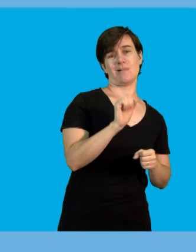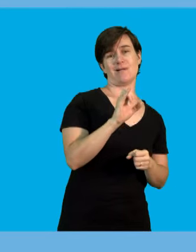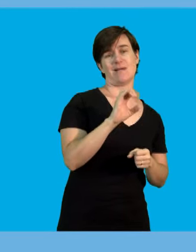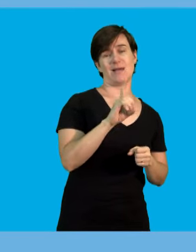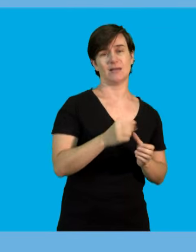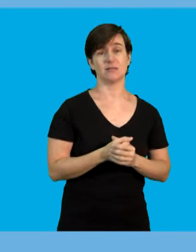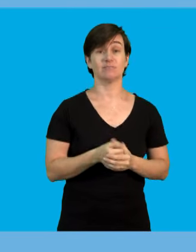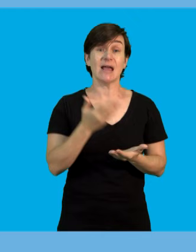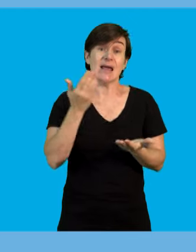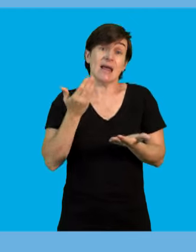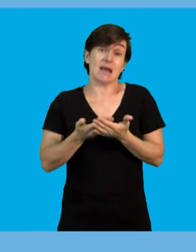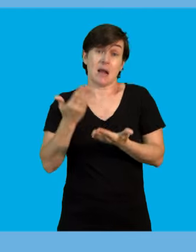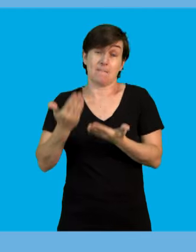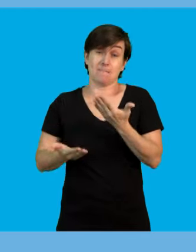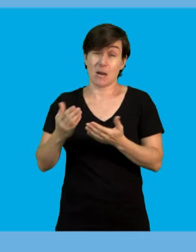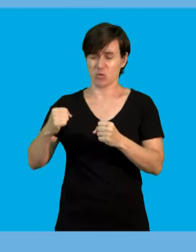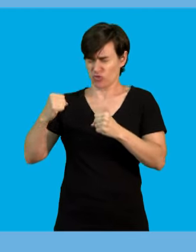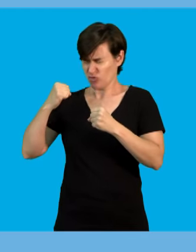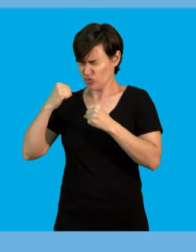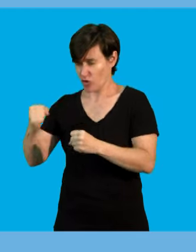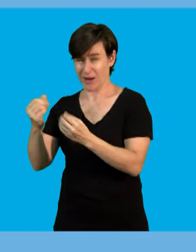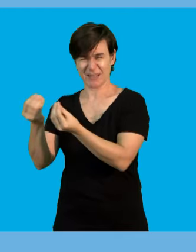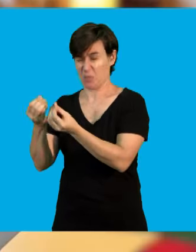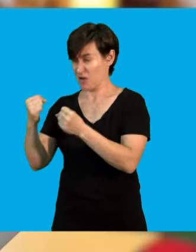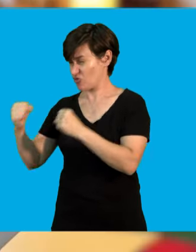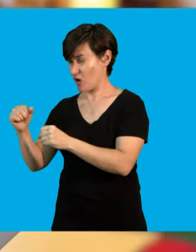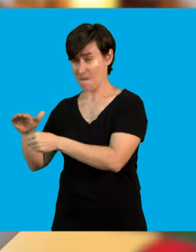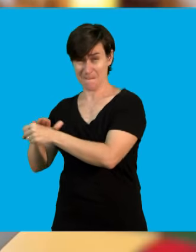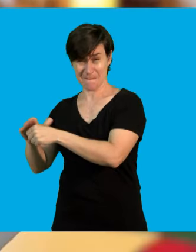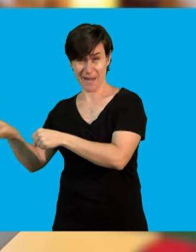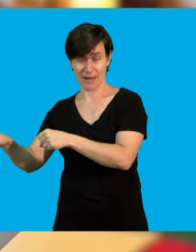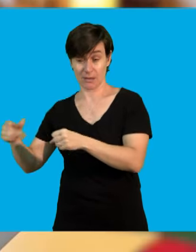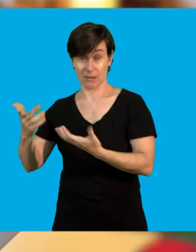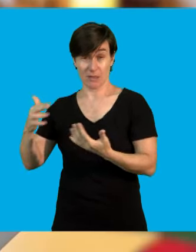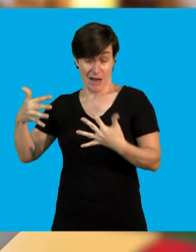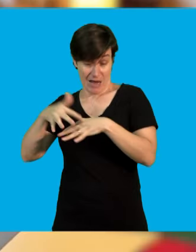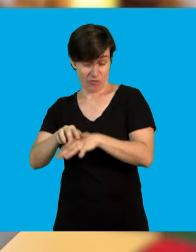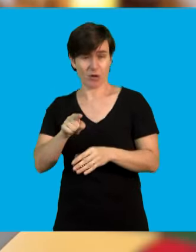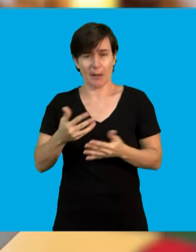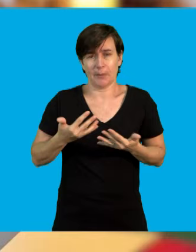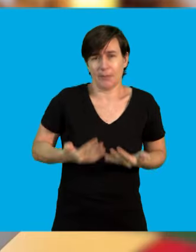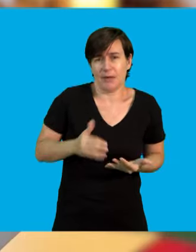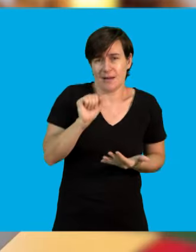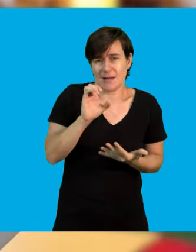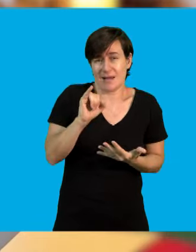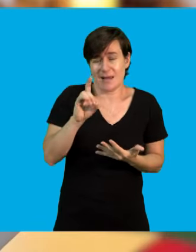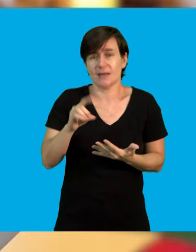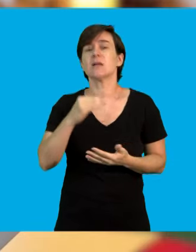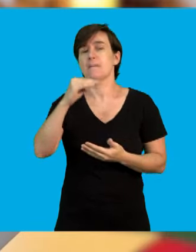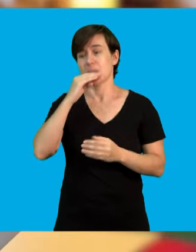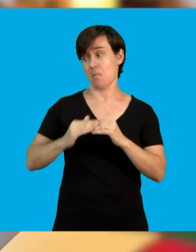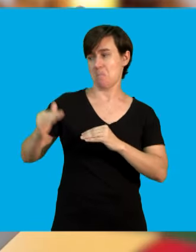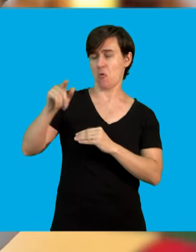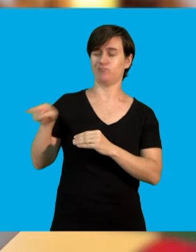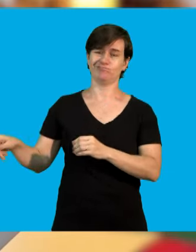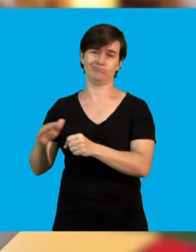a strong base that reacts with a weak acid. So it tells you that the product that is going to be formed there will be more basic as compared to it